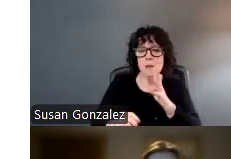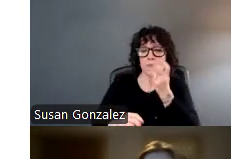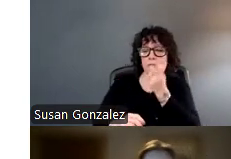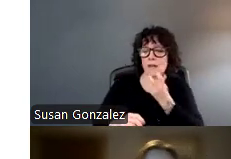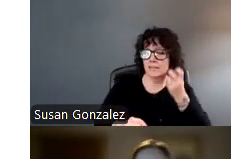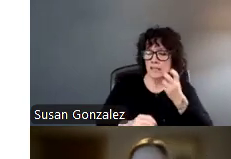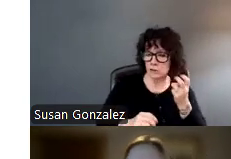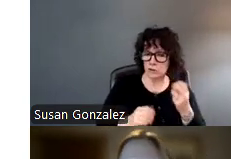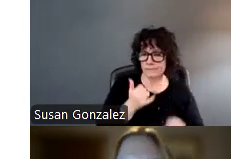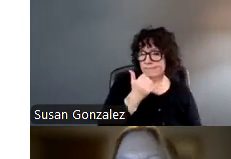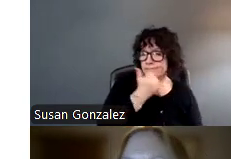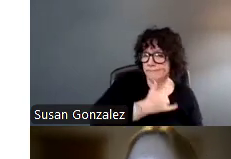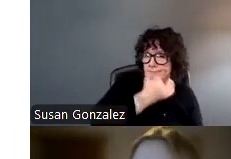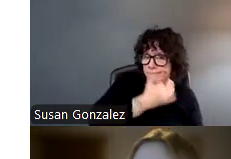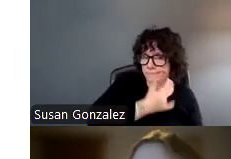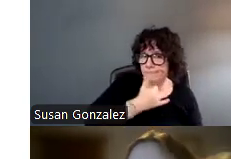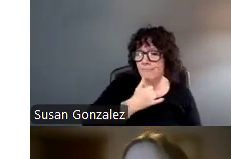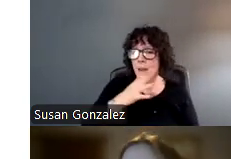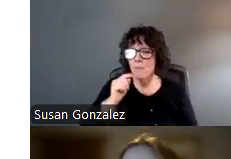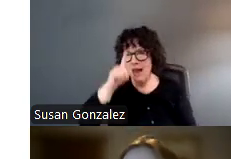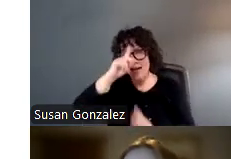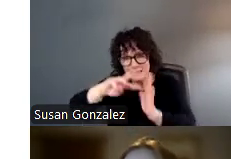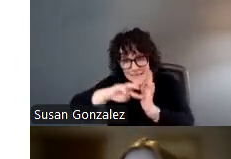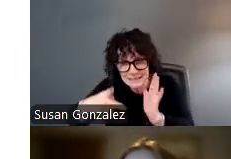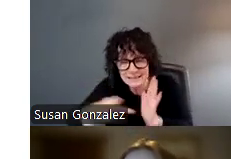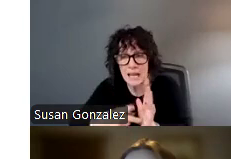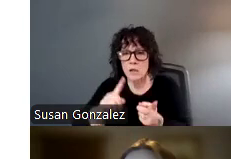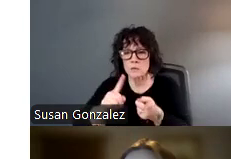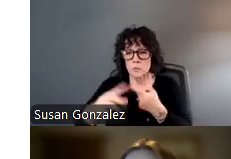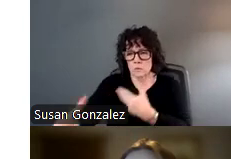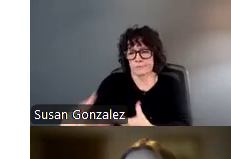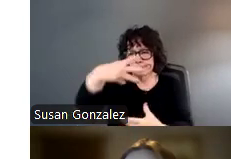We want to acknowledge all the languages used by everyone here,